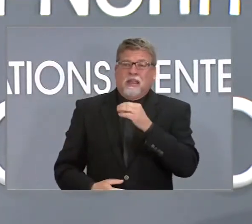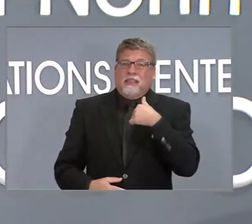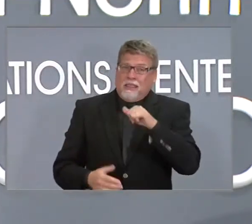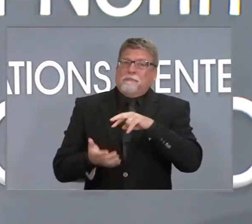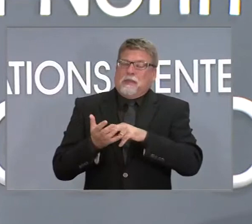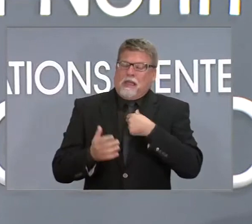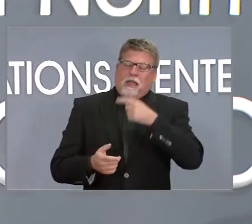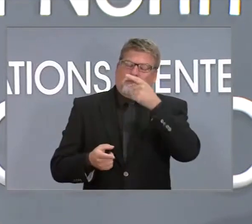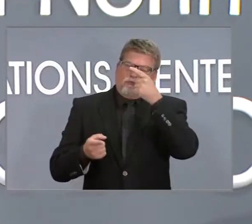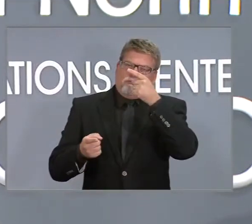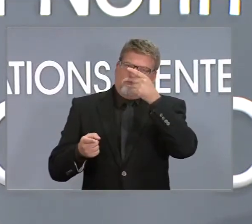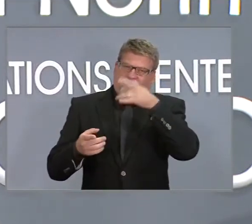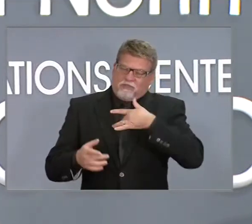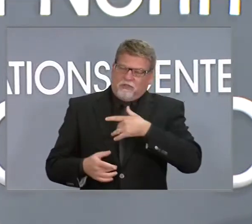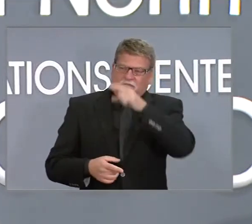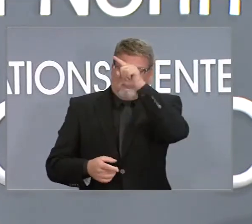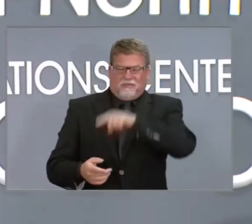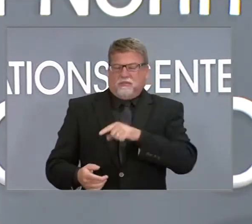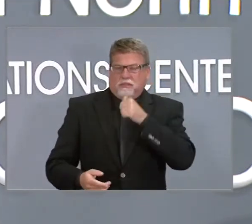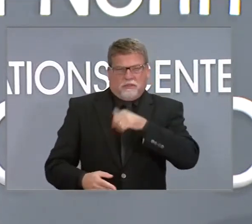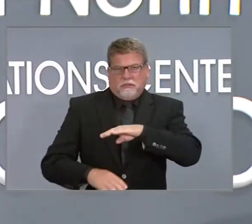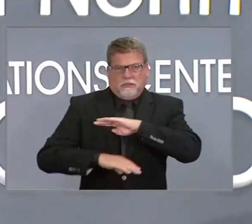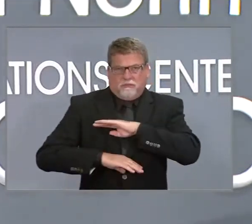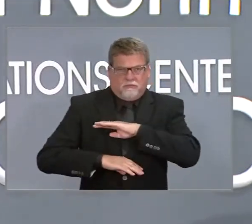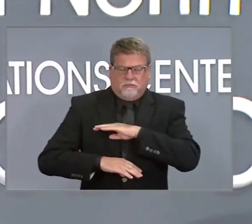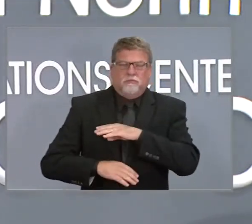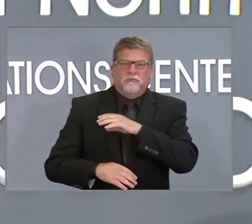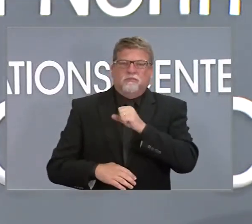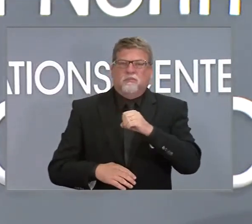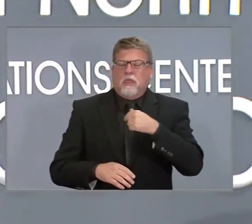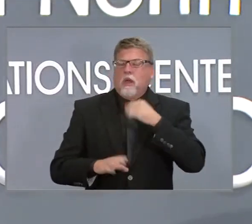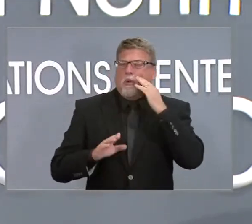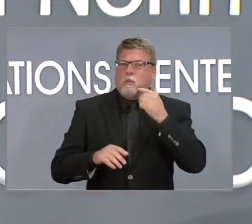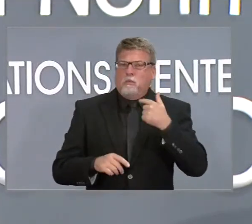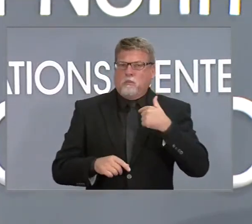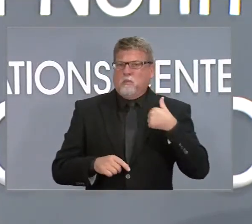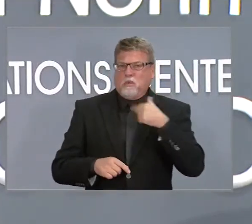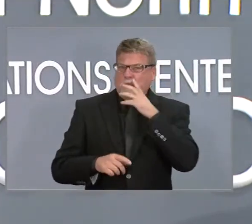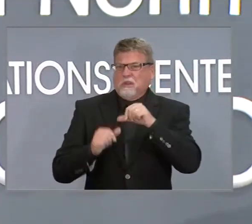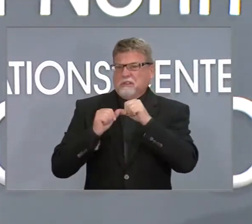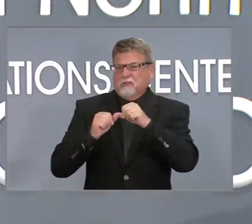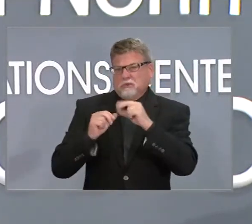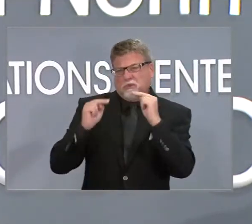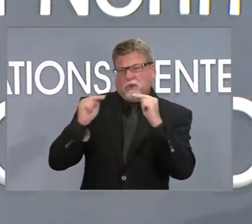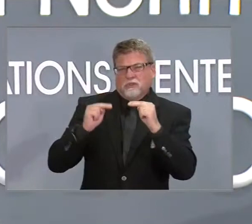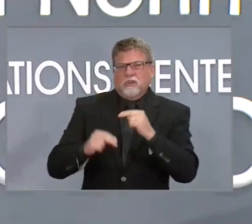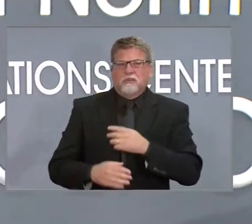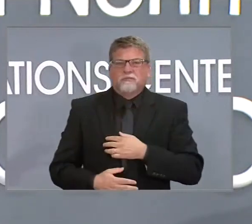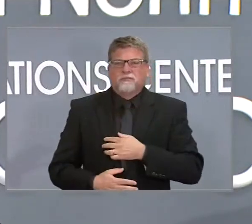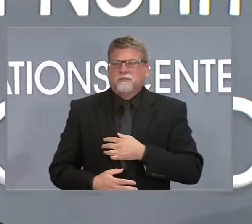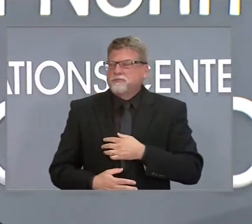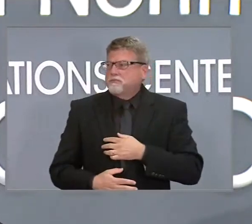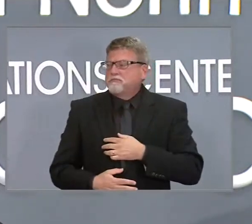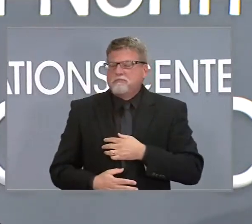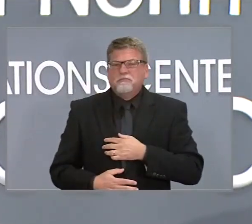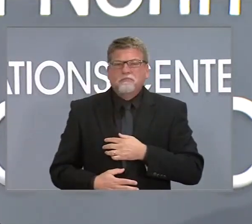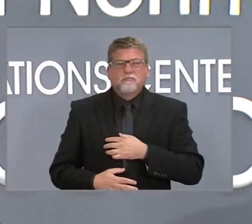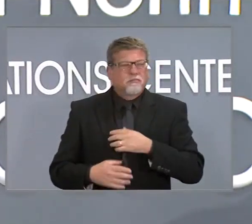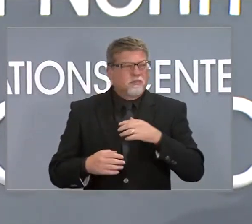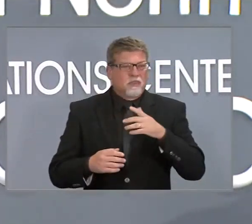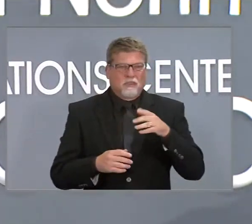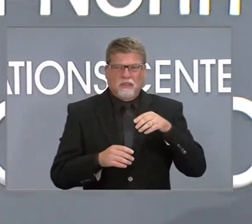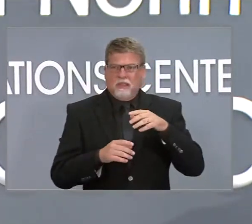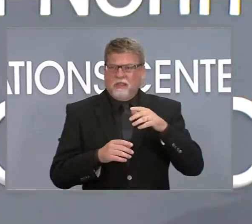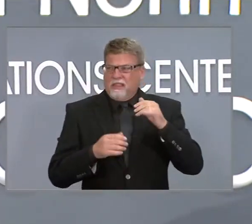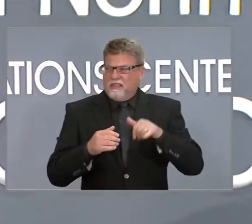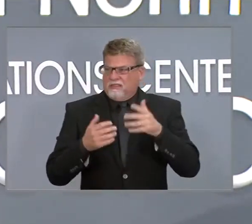to be positive about it. Okay, thanks. All right. So I think that does it for in-person media.